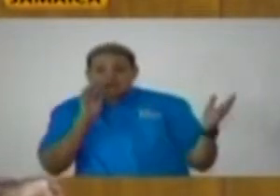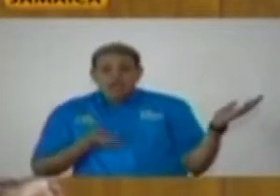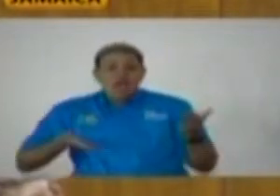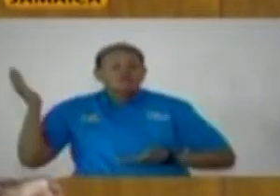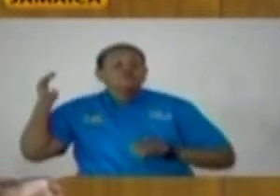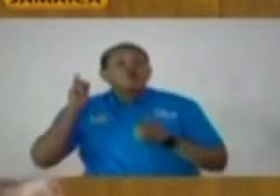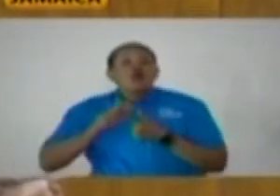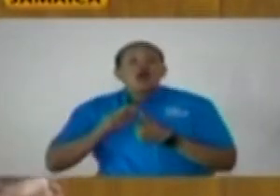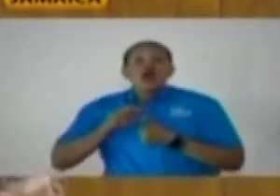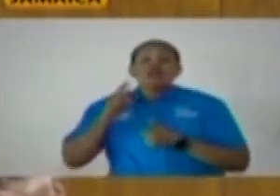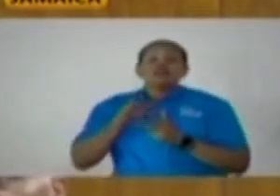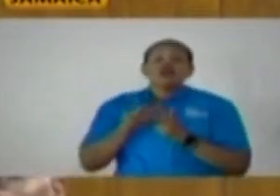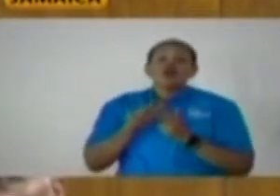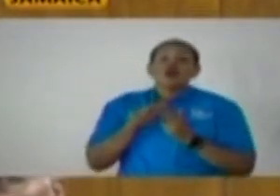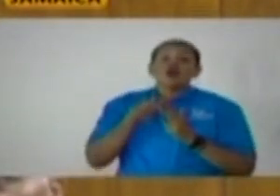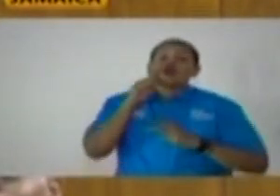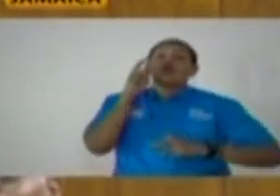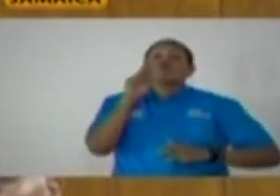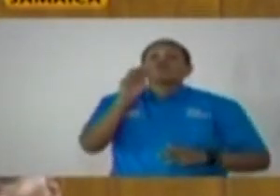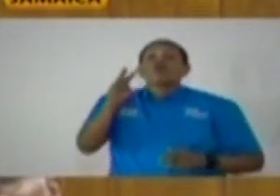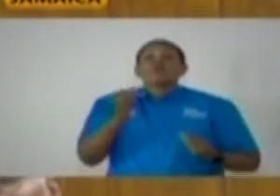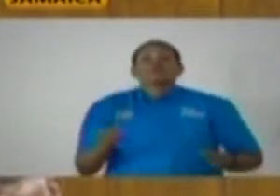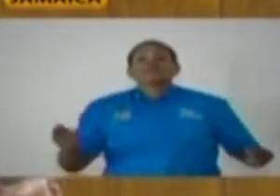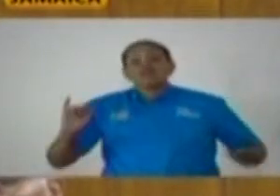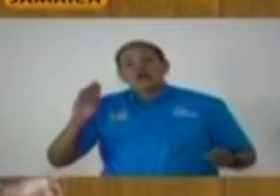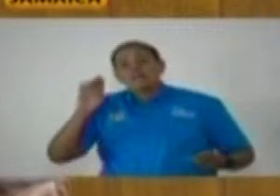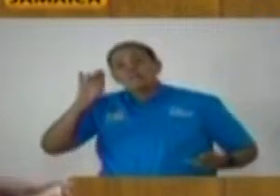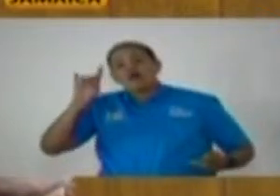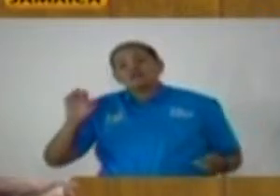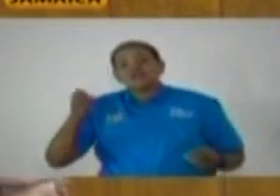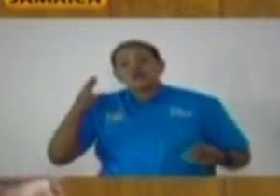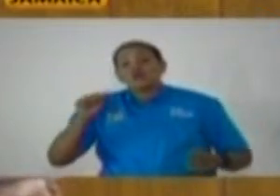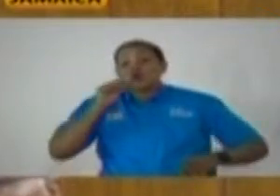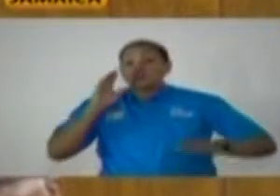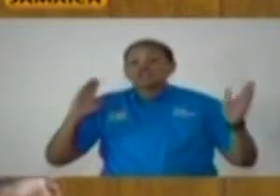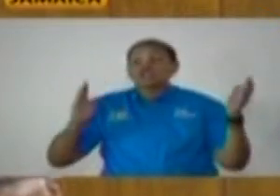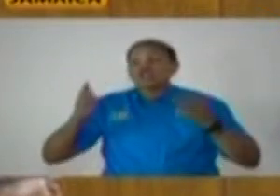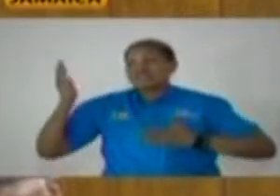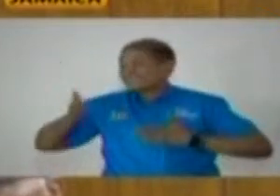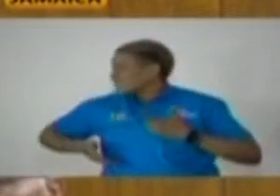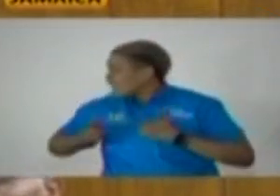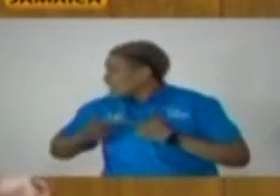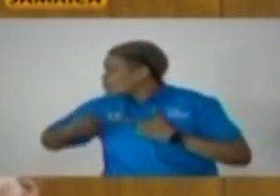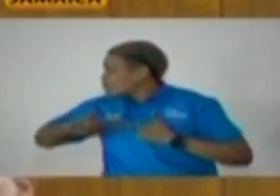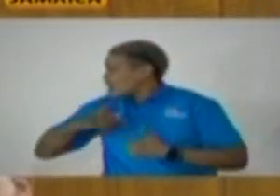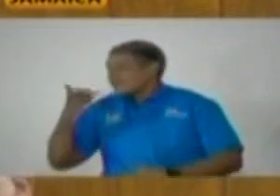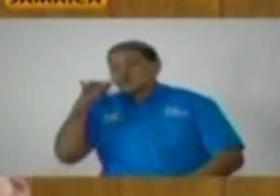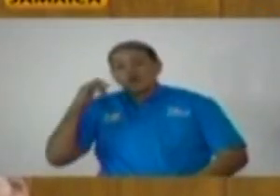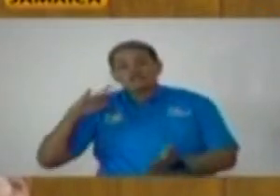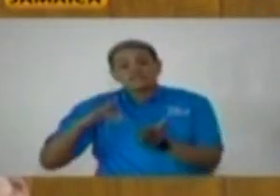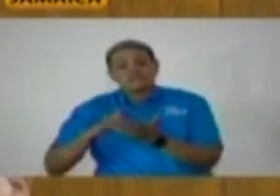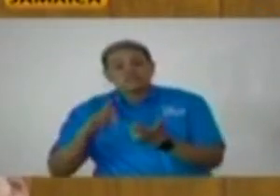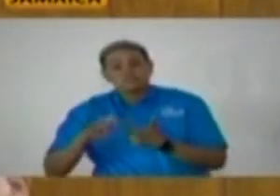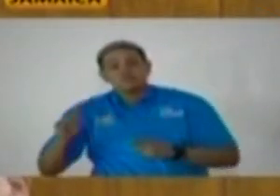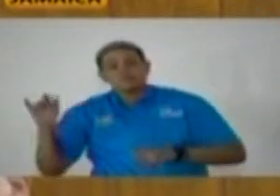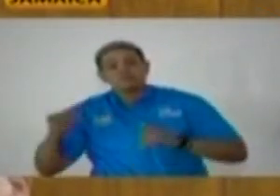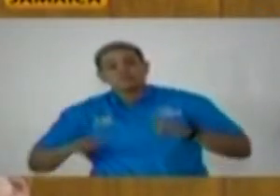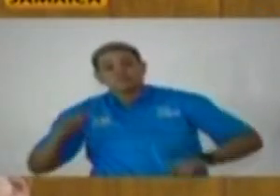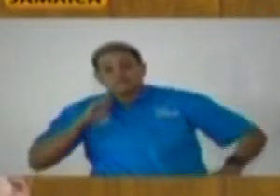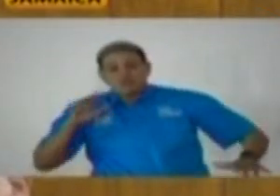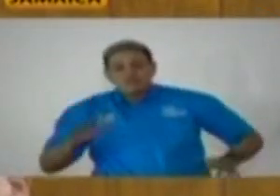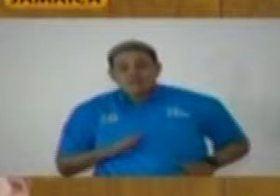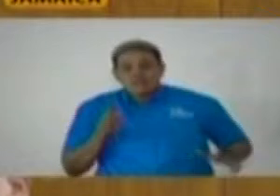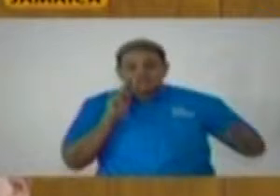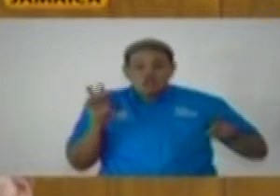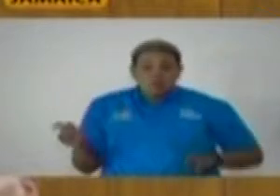either raw material, such as bauxite, or on the services side, we have BPO and tourism, and move to a